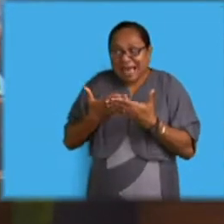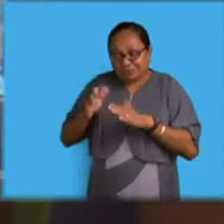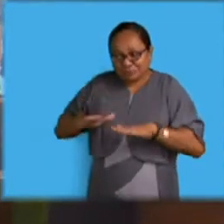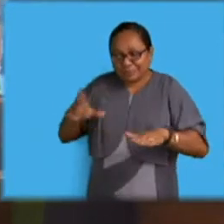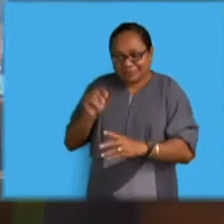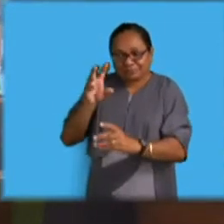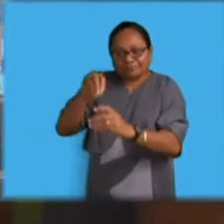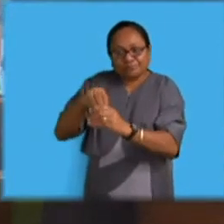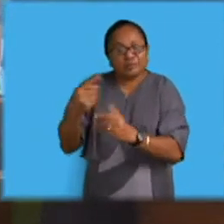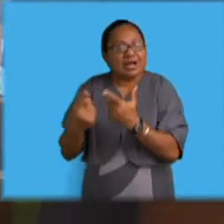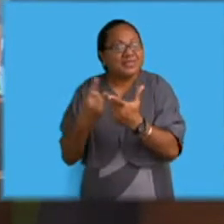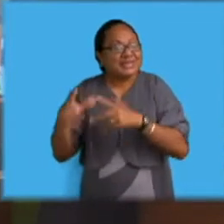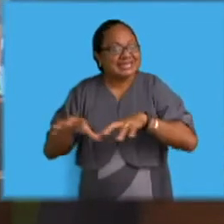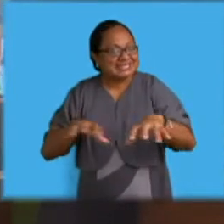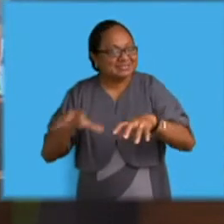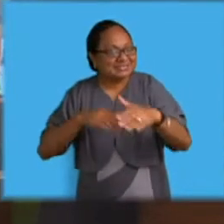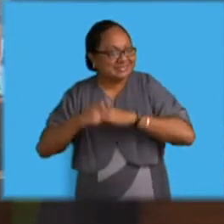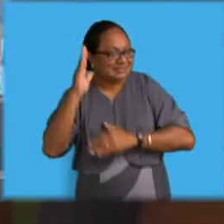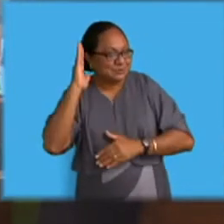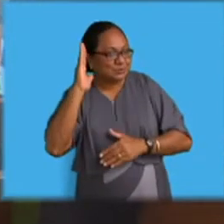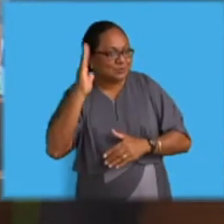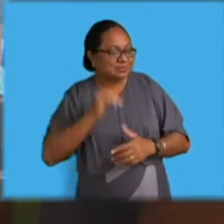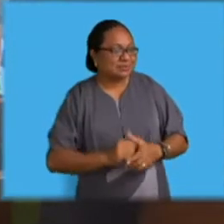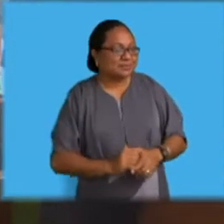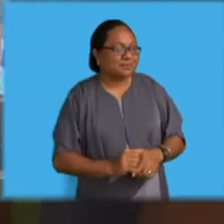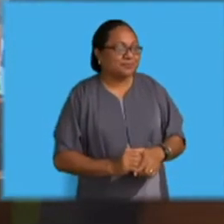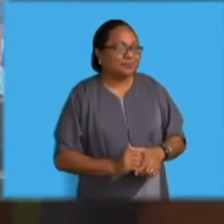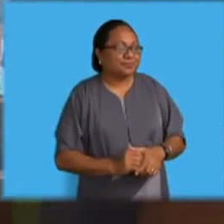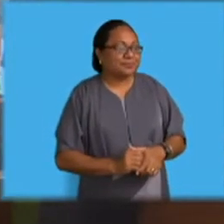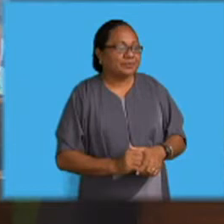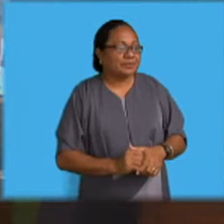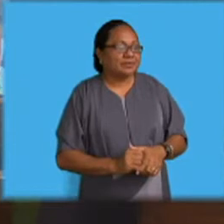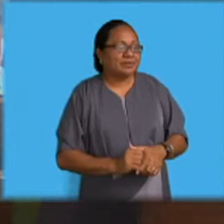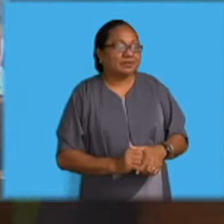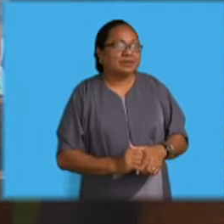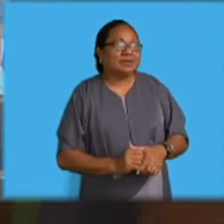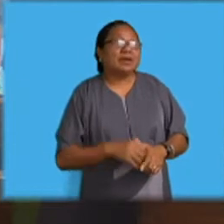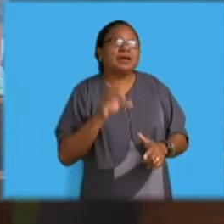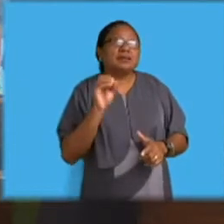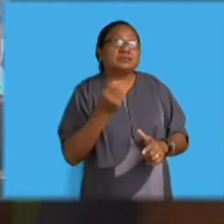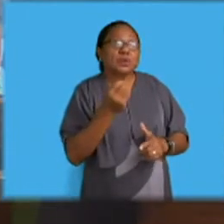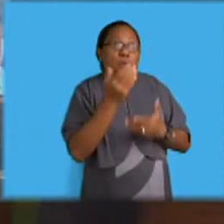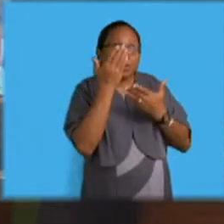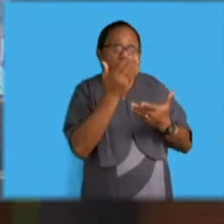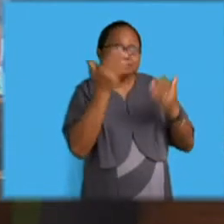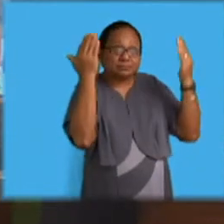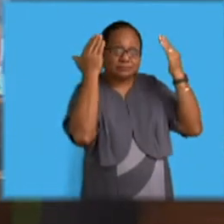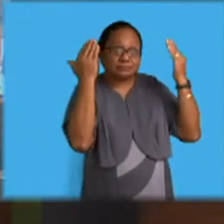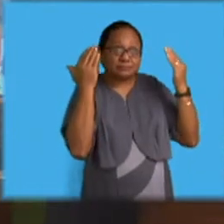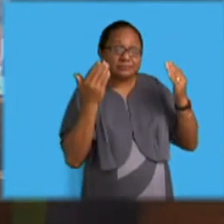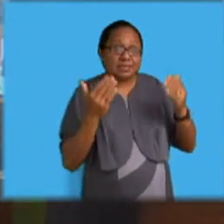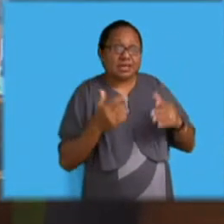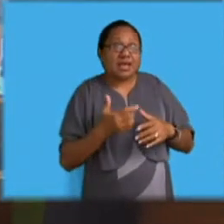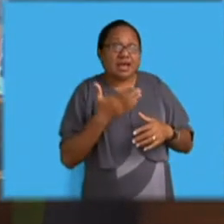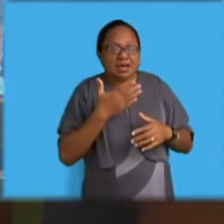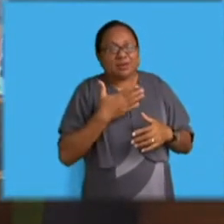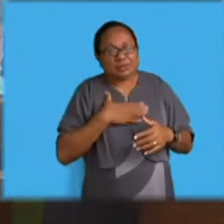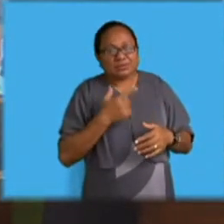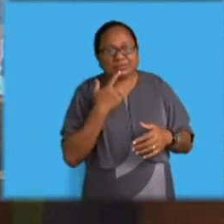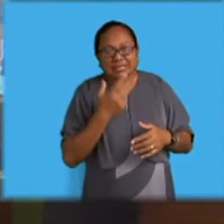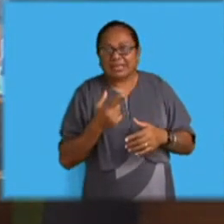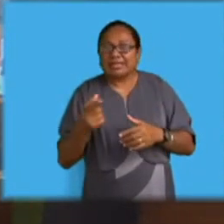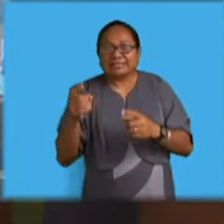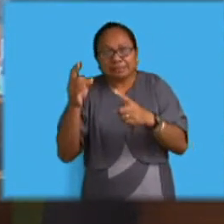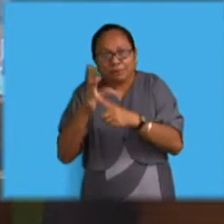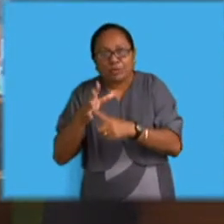school. From the outset, Honourable Deputy Speaker, I wish to accentuate the significant role parents play in supporting their